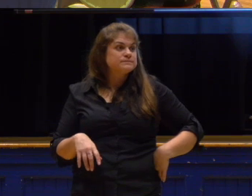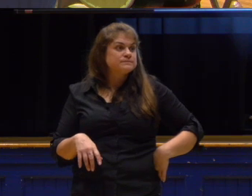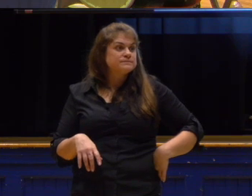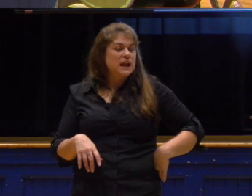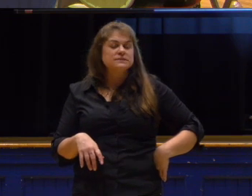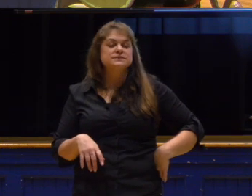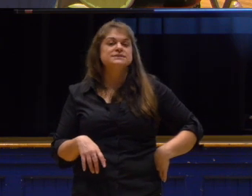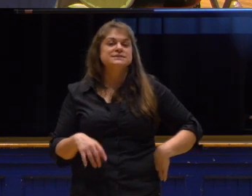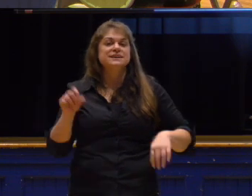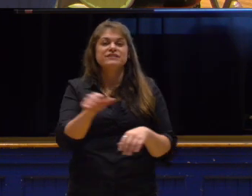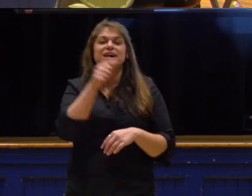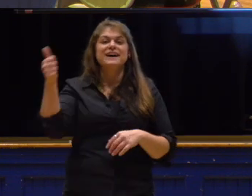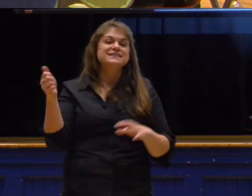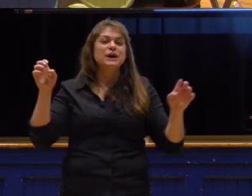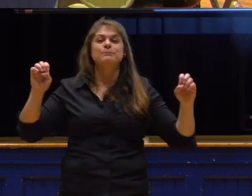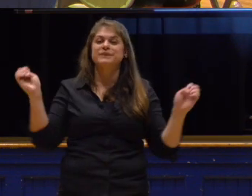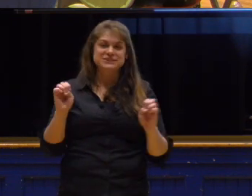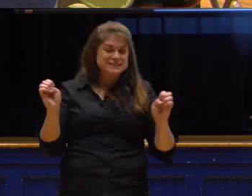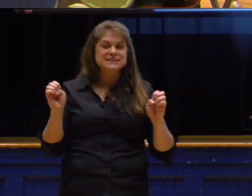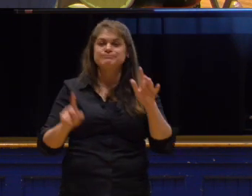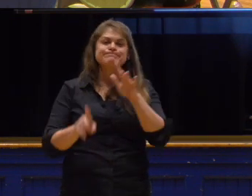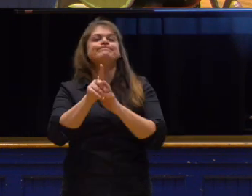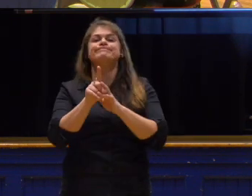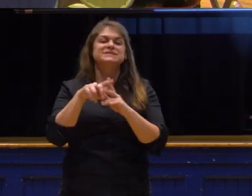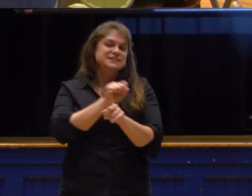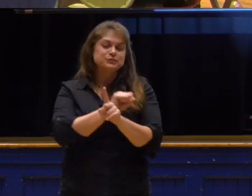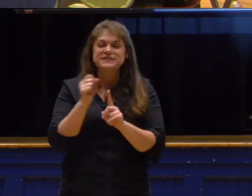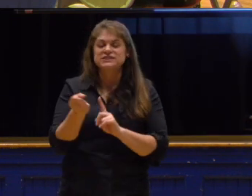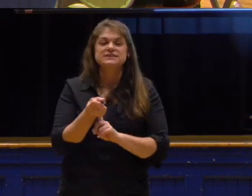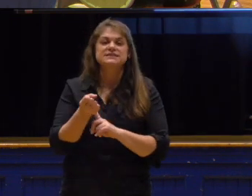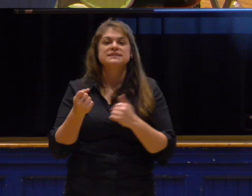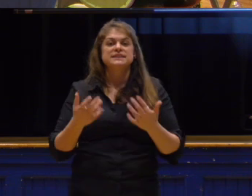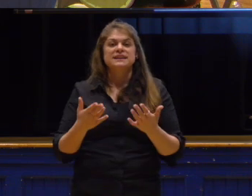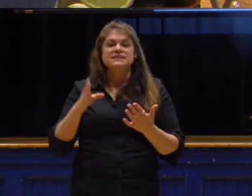So for any emergency situation, that would be